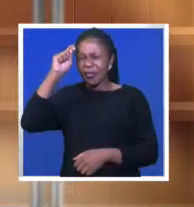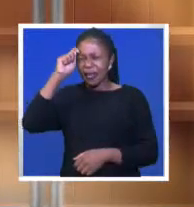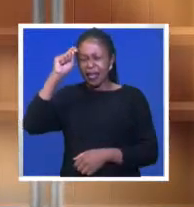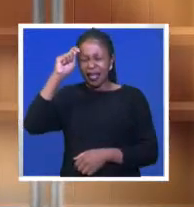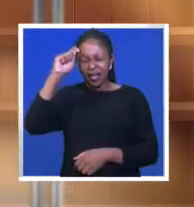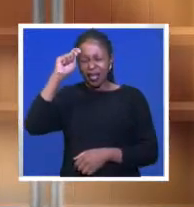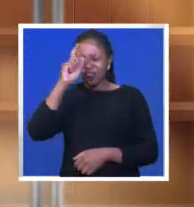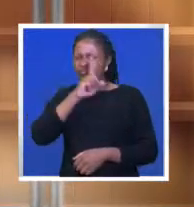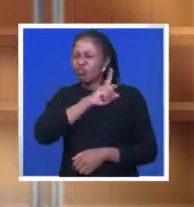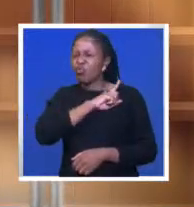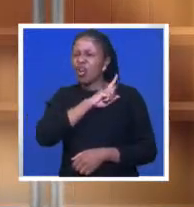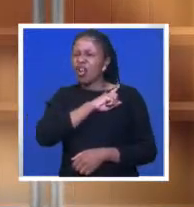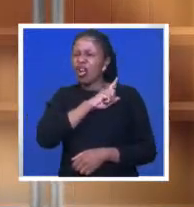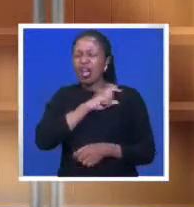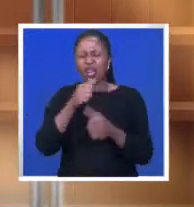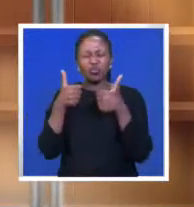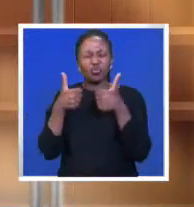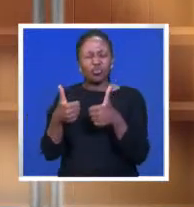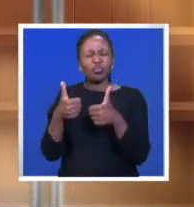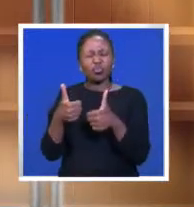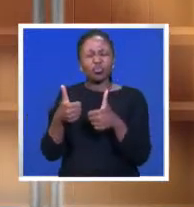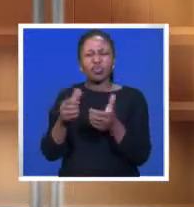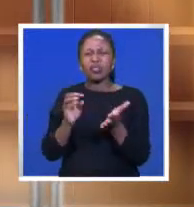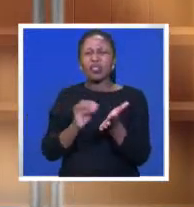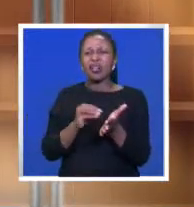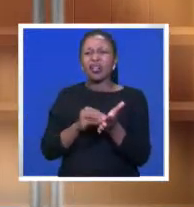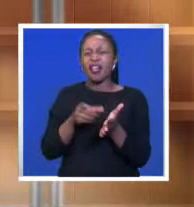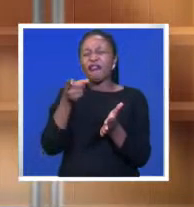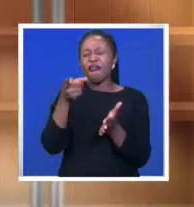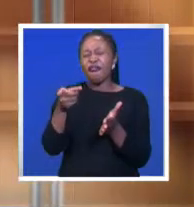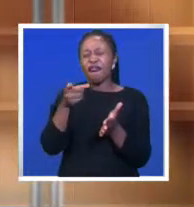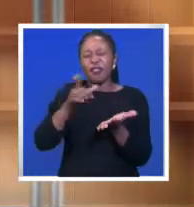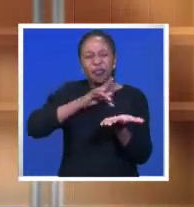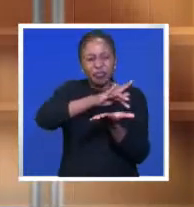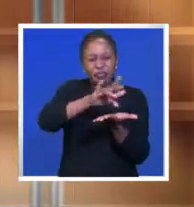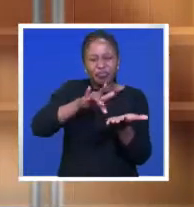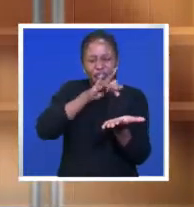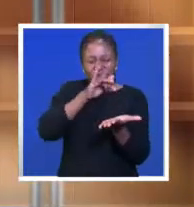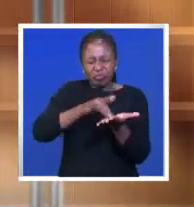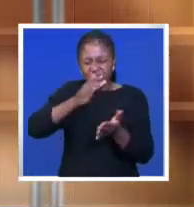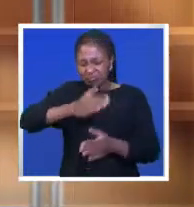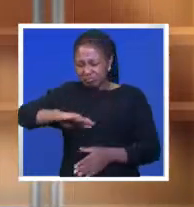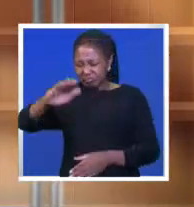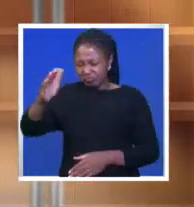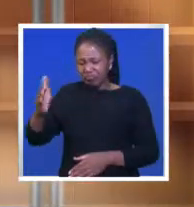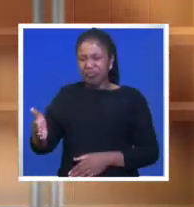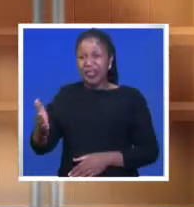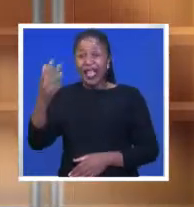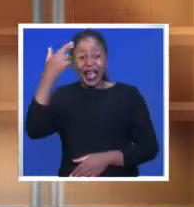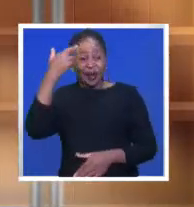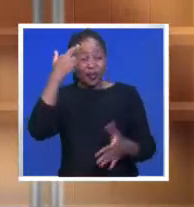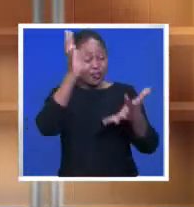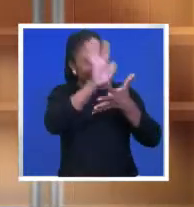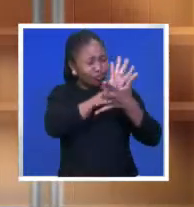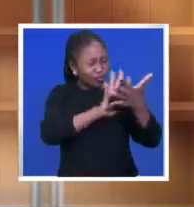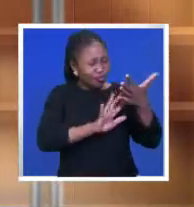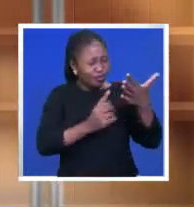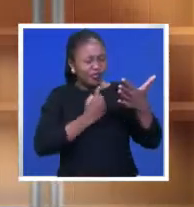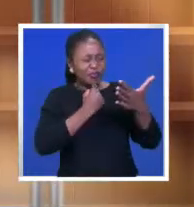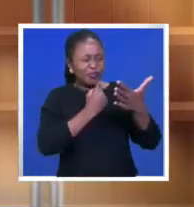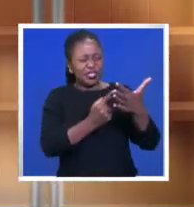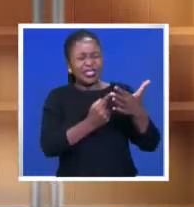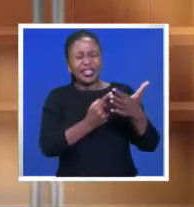is actually, let's go through the passage. We are not told that it is actually, more suitable. But now we have to predict. Now we